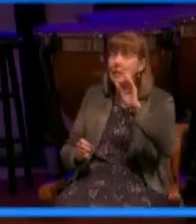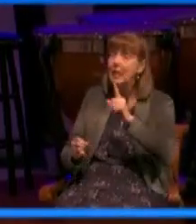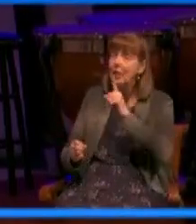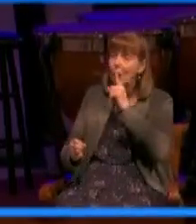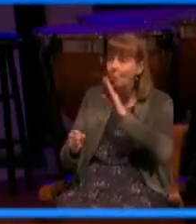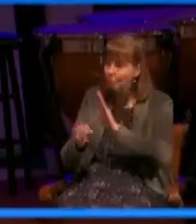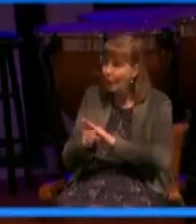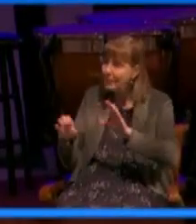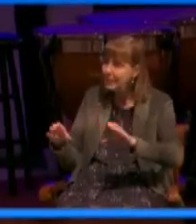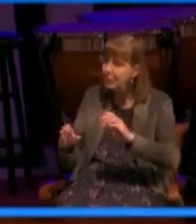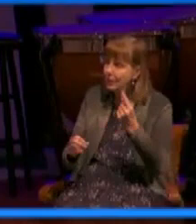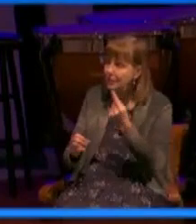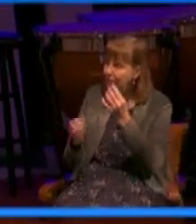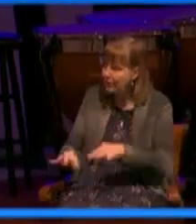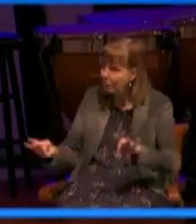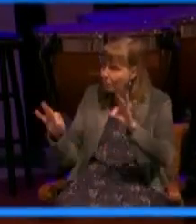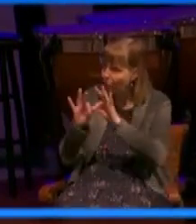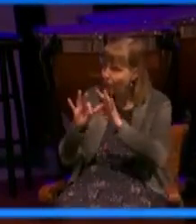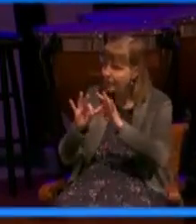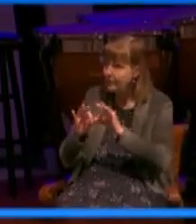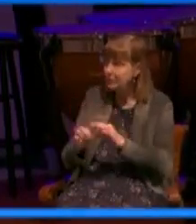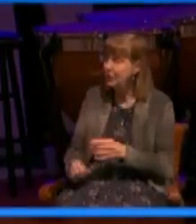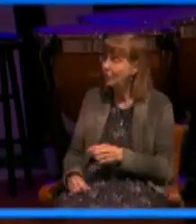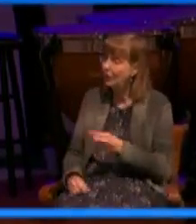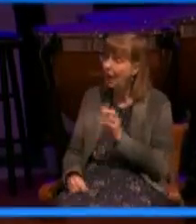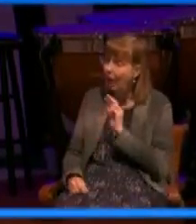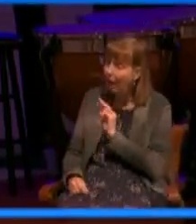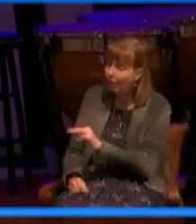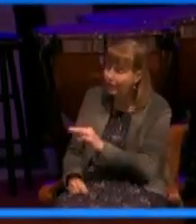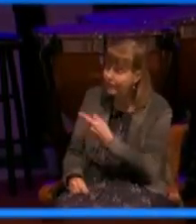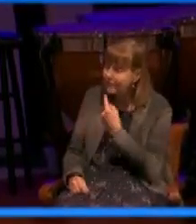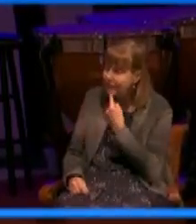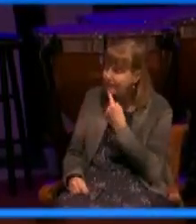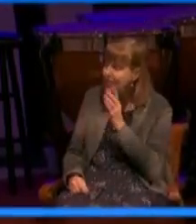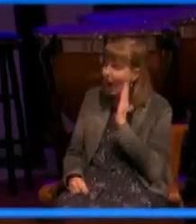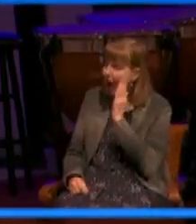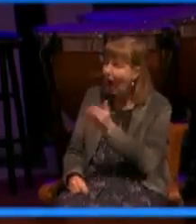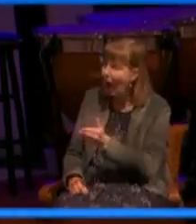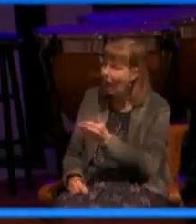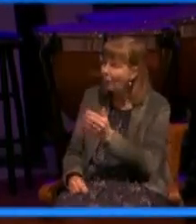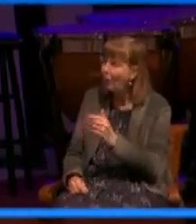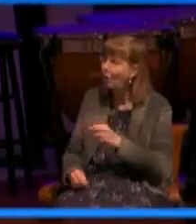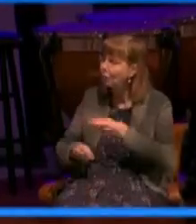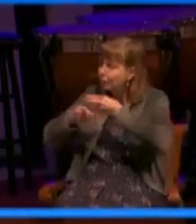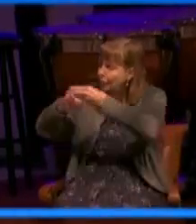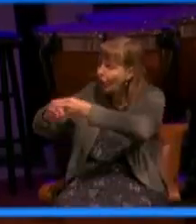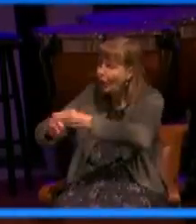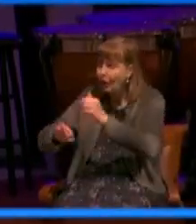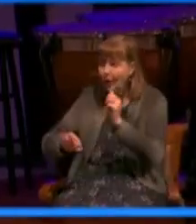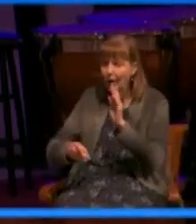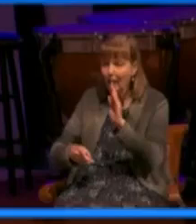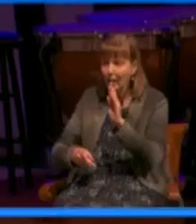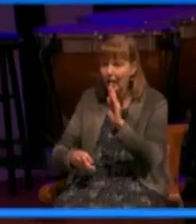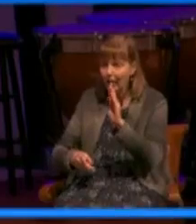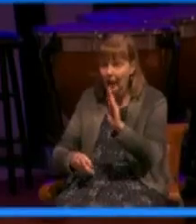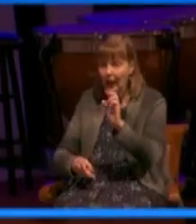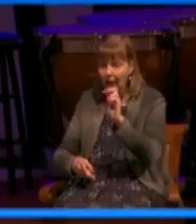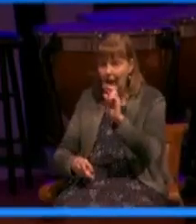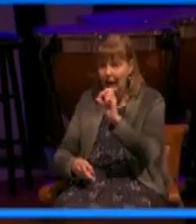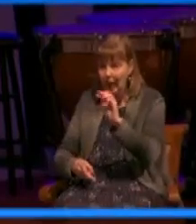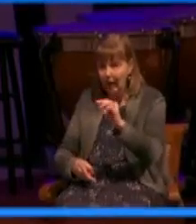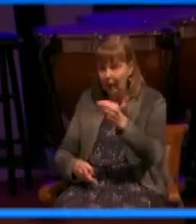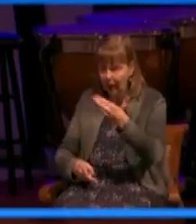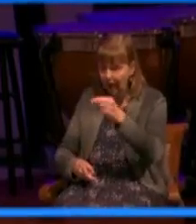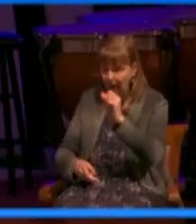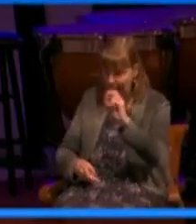call you Abraham. And phonetically speaking, the way Abraham sounds in the Hebrew is a play on words for nations. It literally says